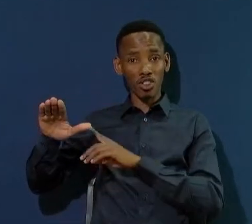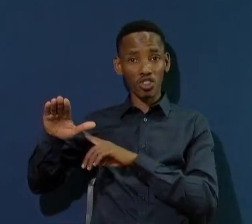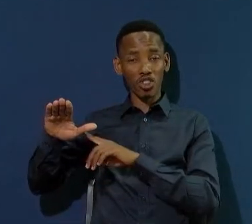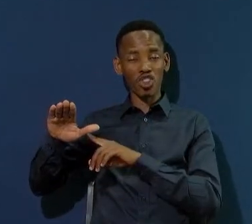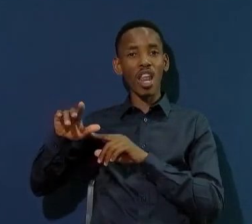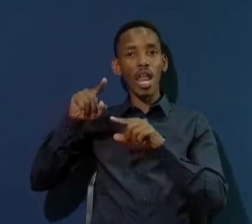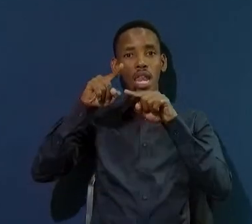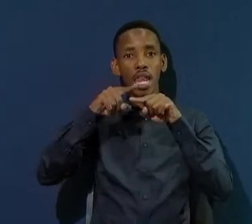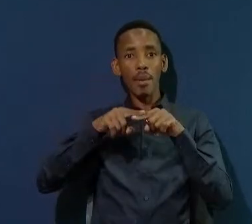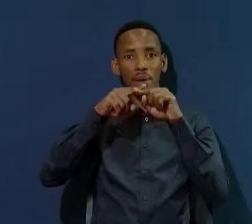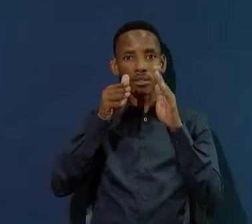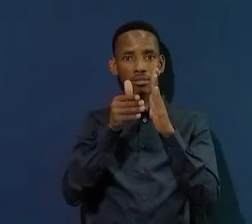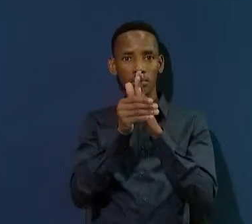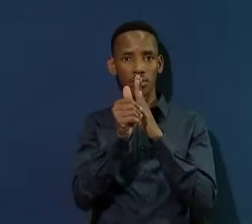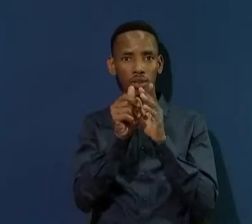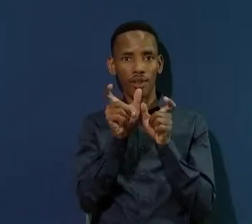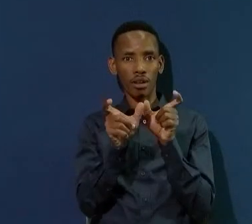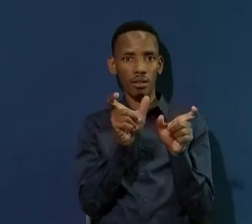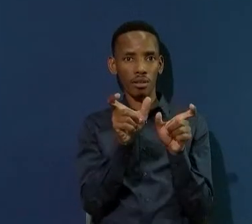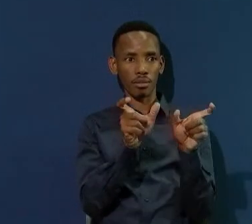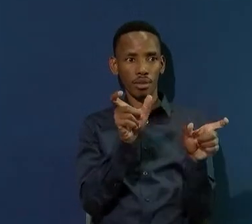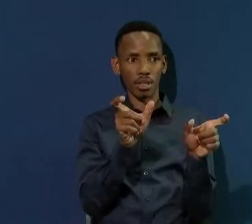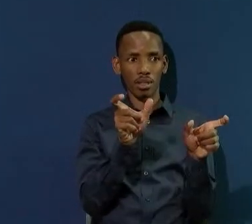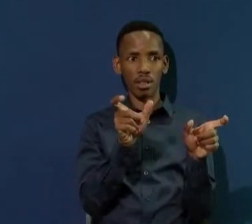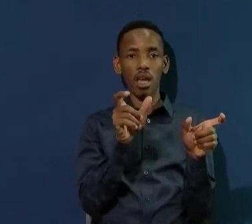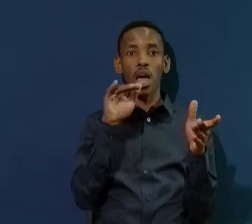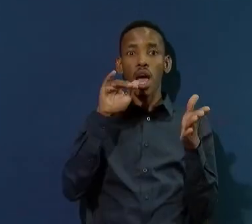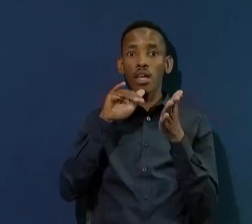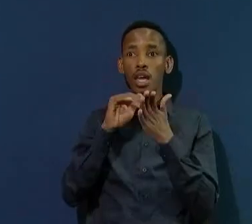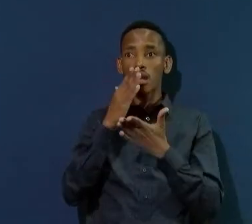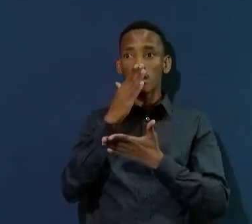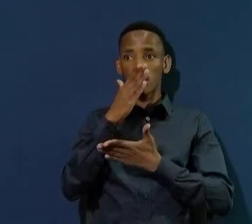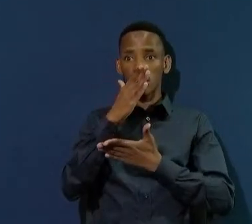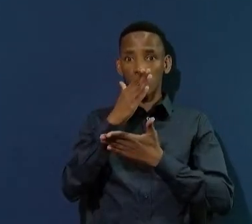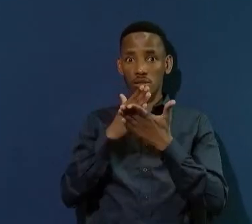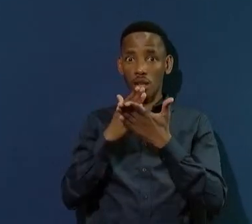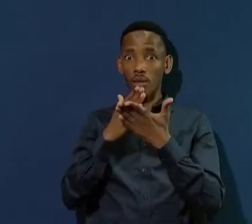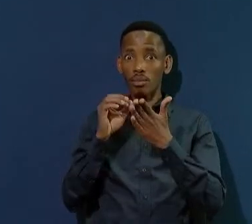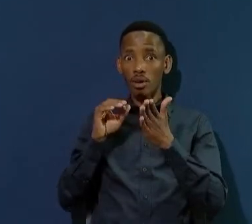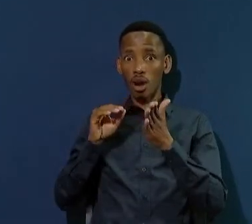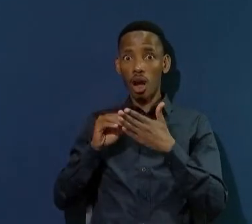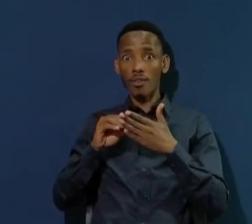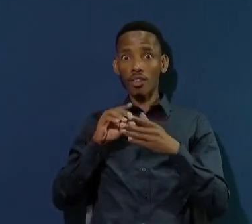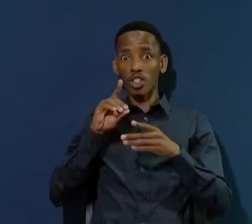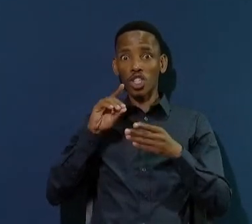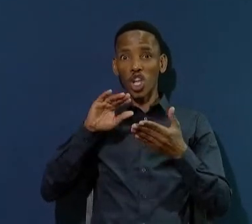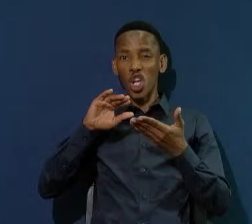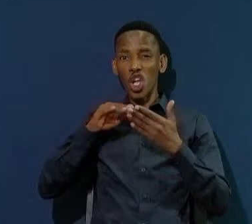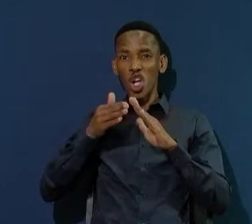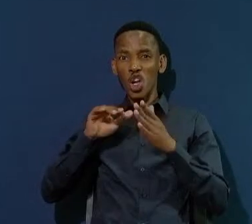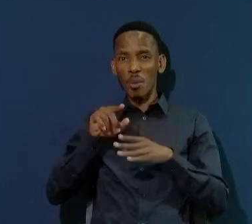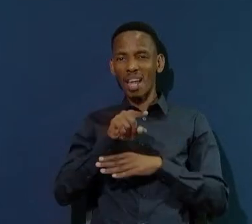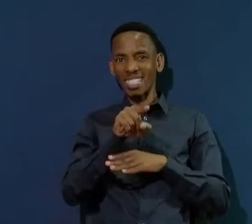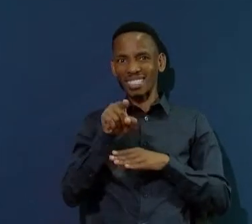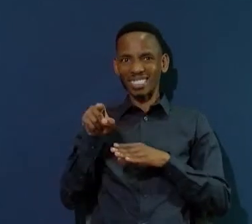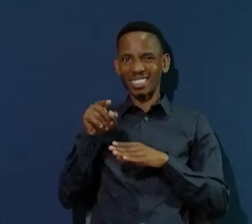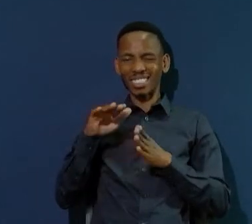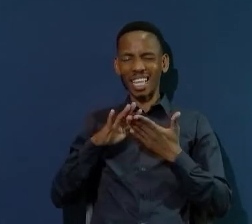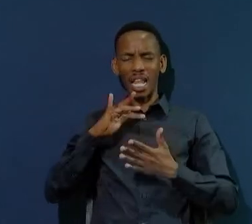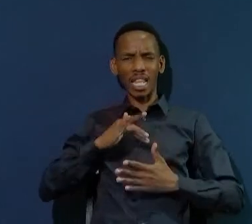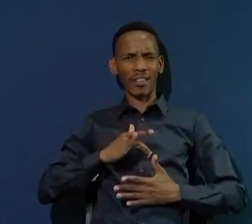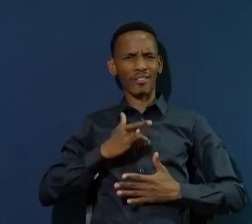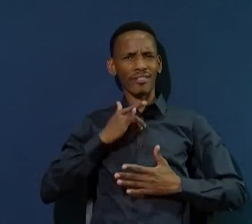discretion, it has a bit of anxiety, Motlhophi. Yes, you're very diplomatic in your answer. Media trading. I want